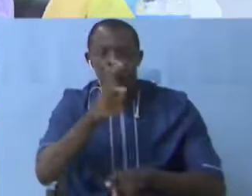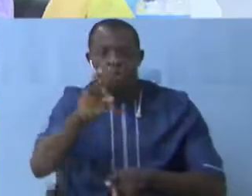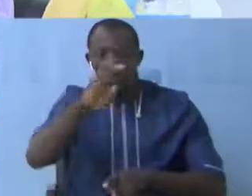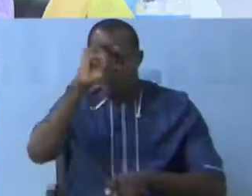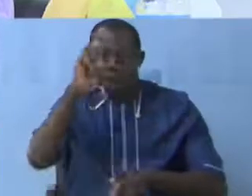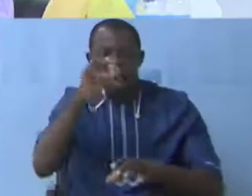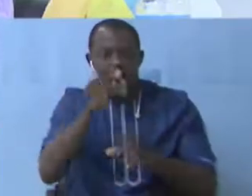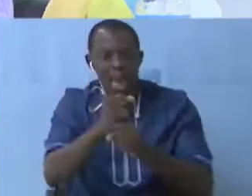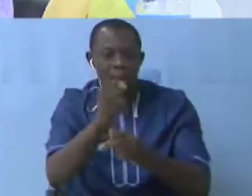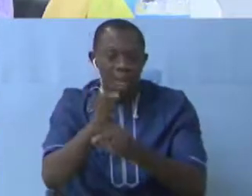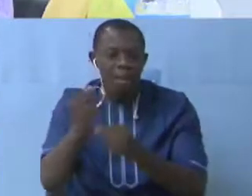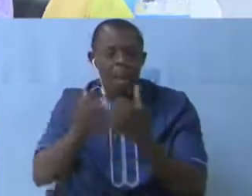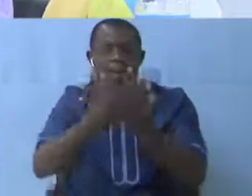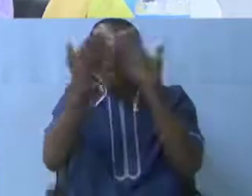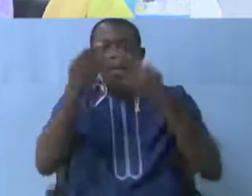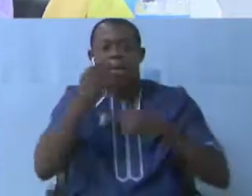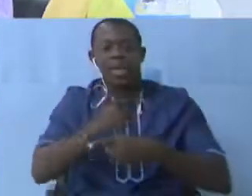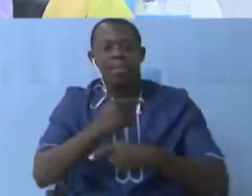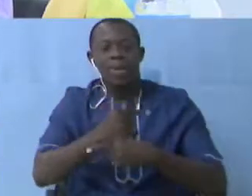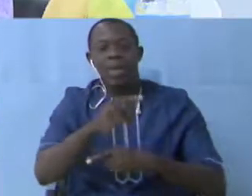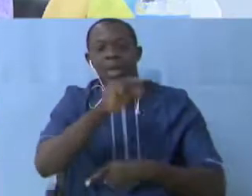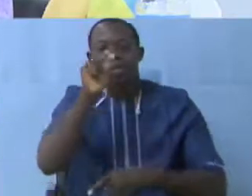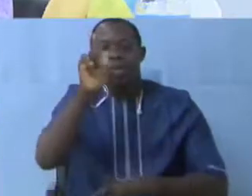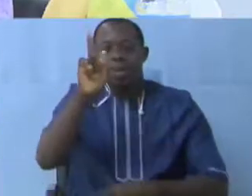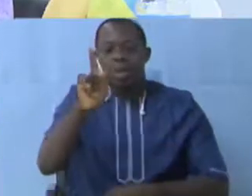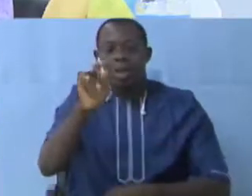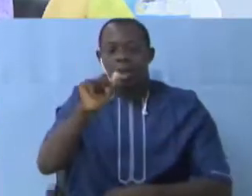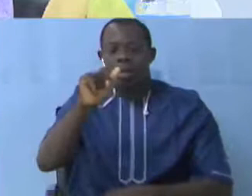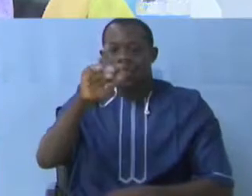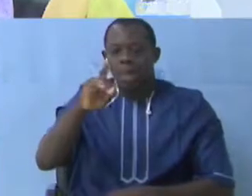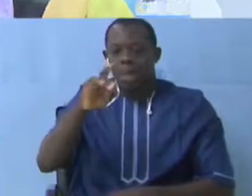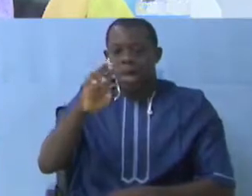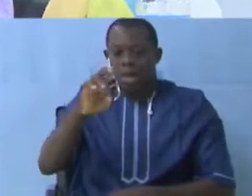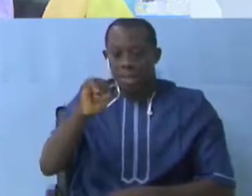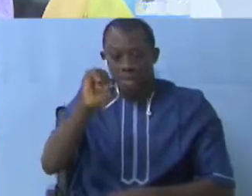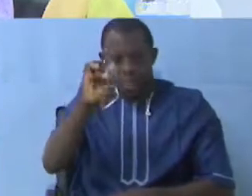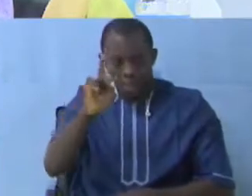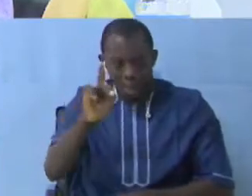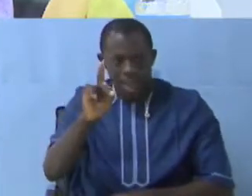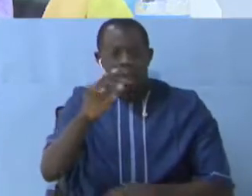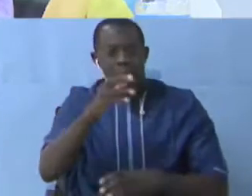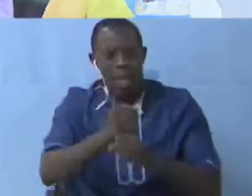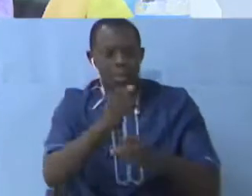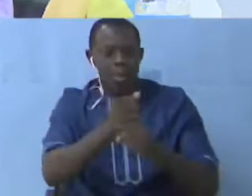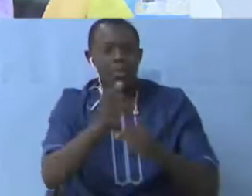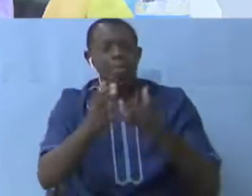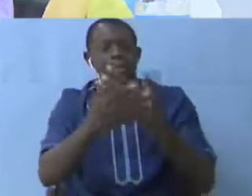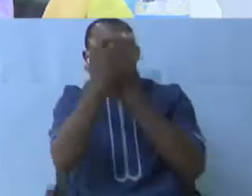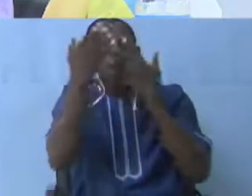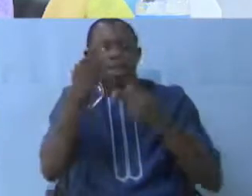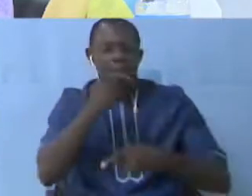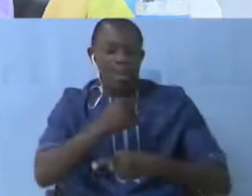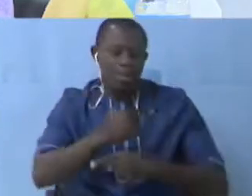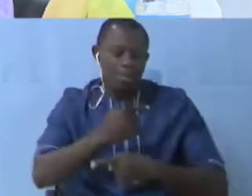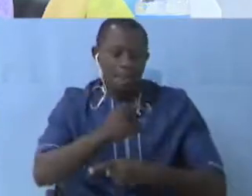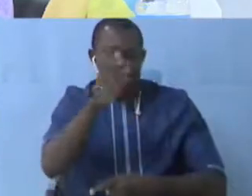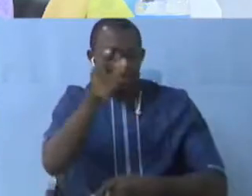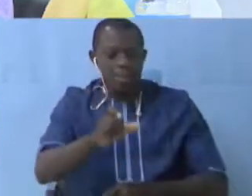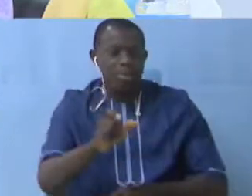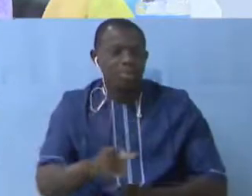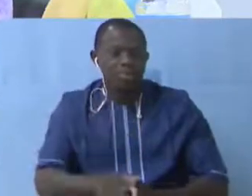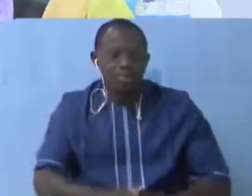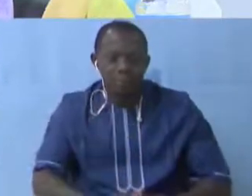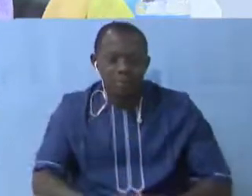Gambians, Kaprek. kenn ci suñ ñenn ci suñuy wóllare Kaprek nga xam ne ñu ngi doon wax dox nag pour dalal ay xeli Gambien yu